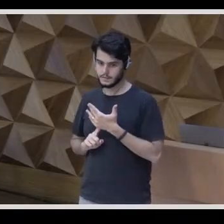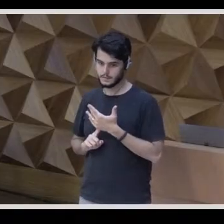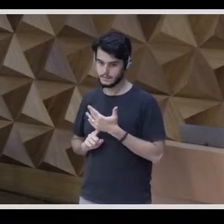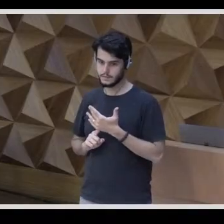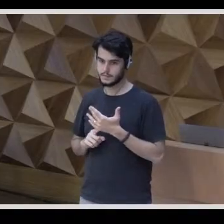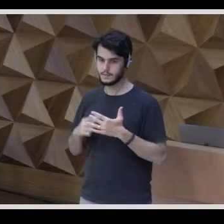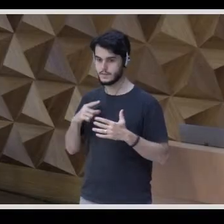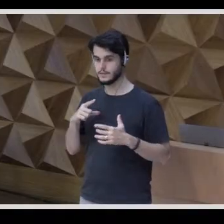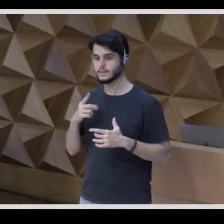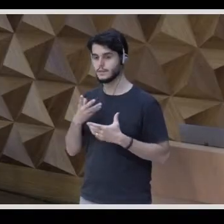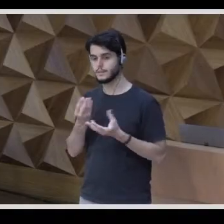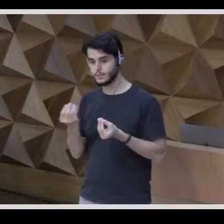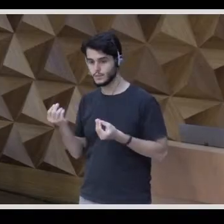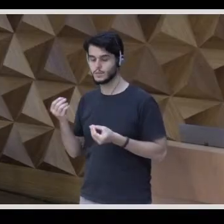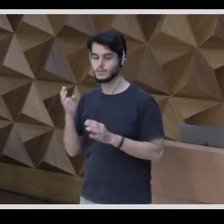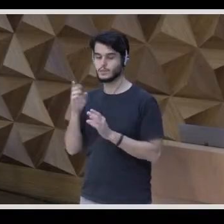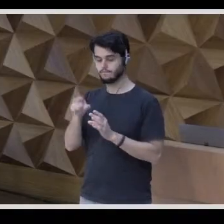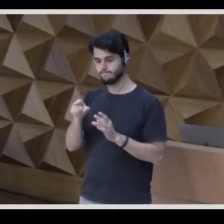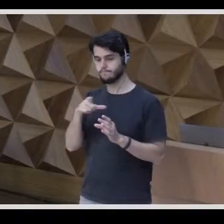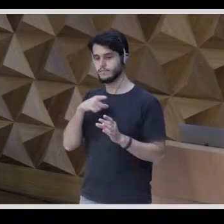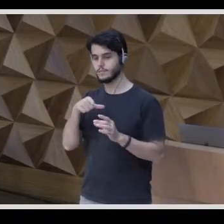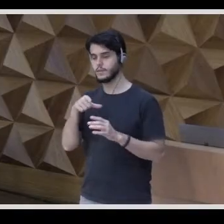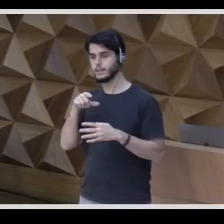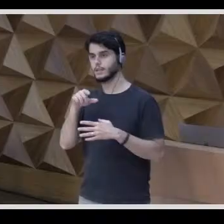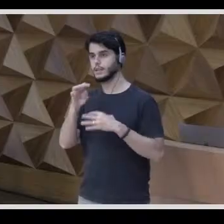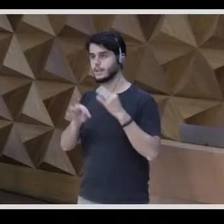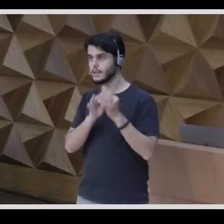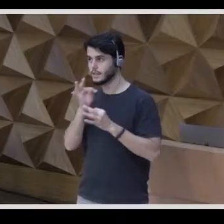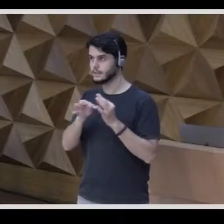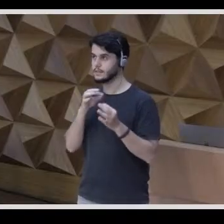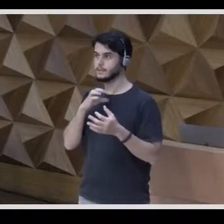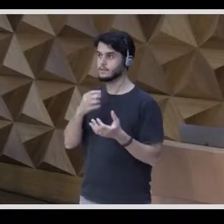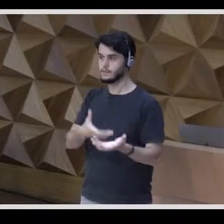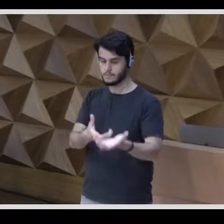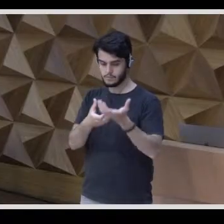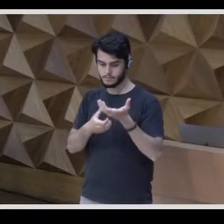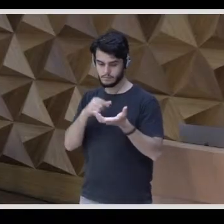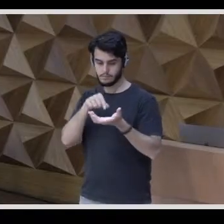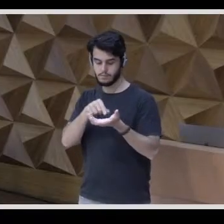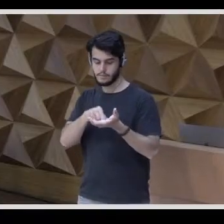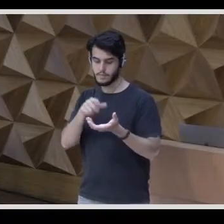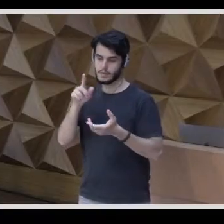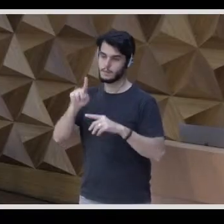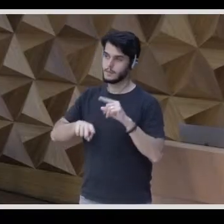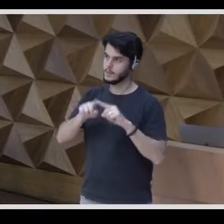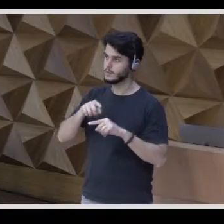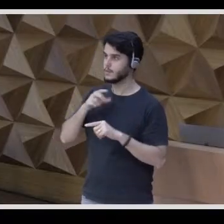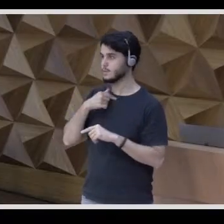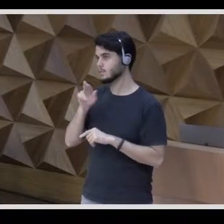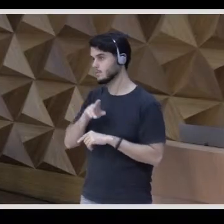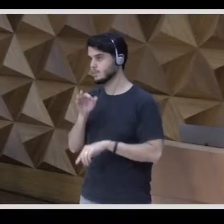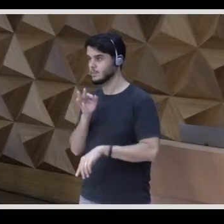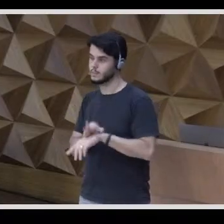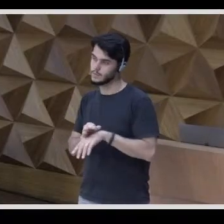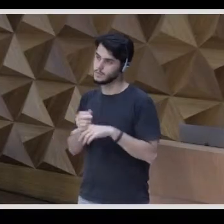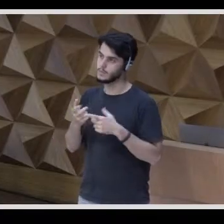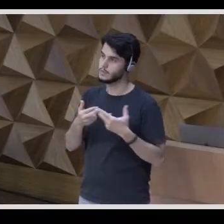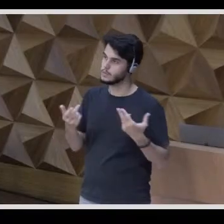get a device, I get something else. I think now moving forward with a lot of AI just put into the